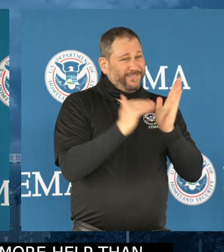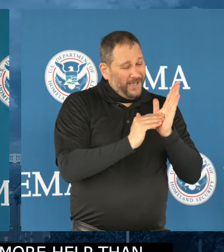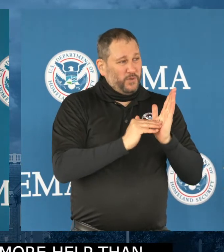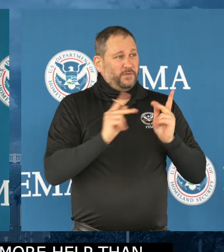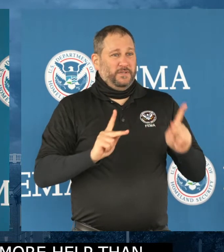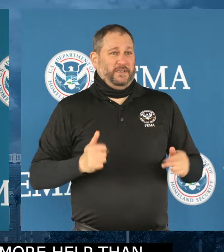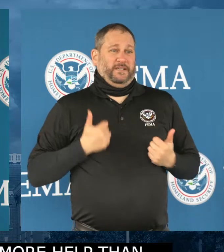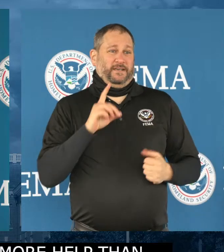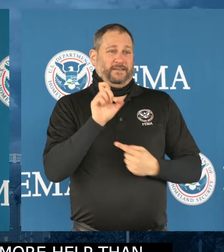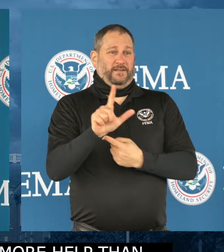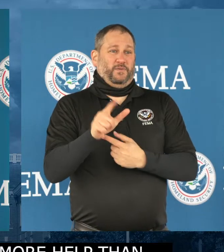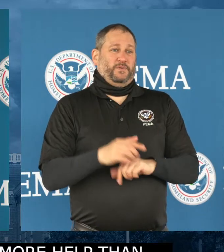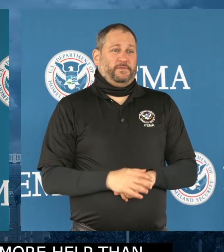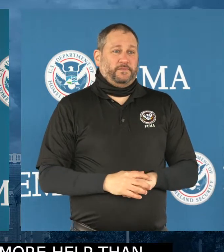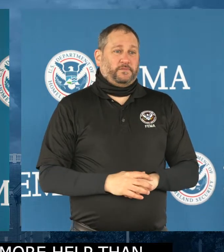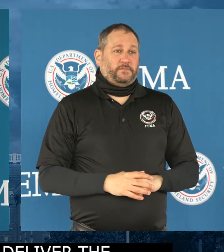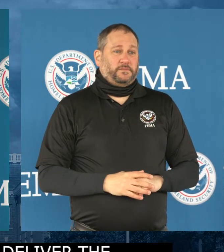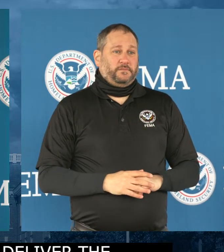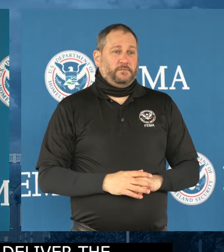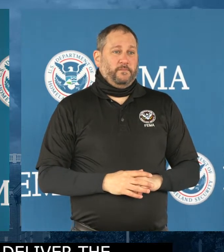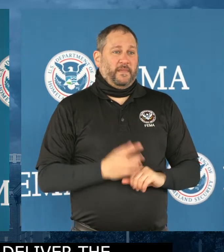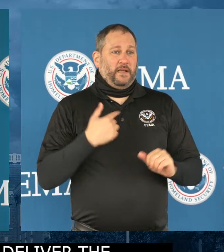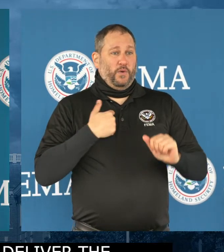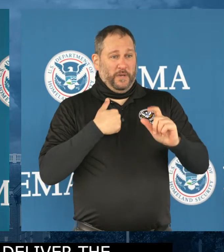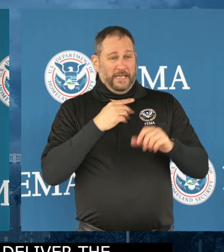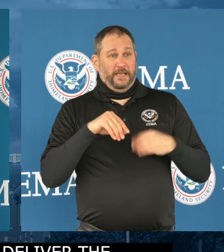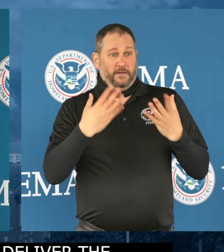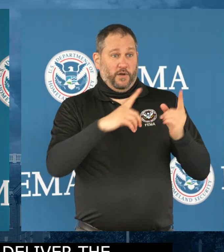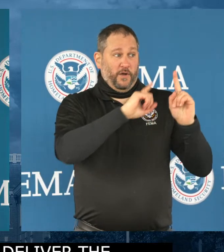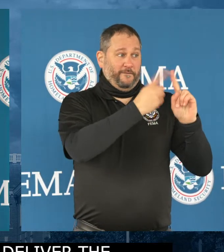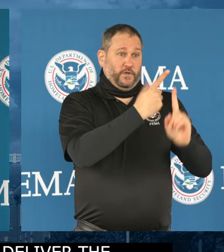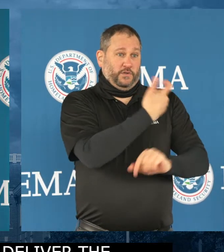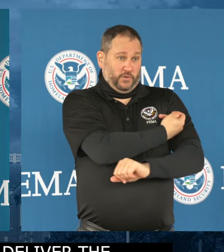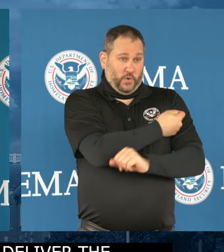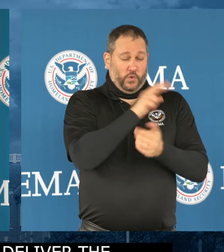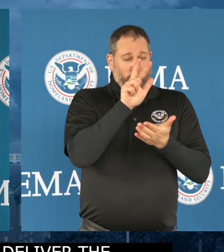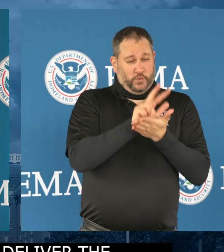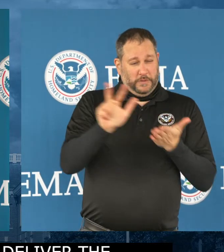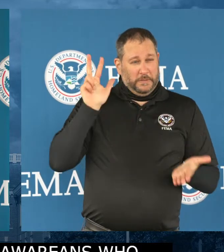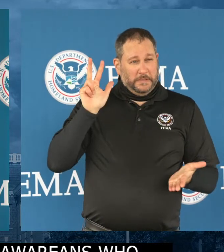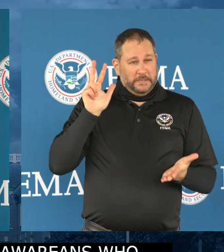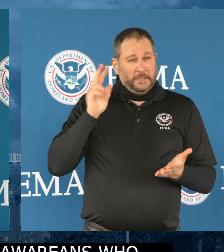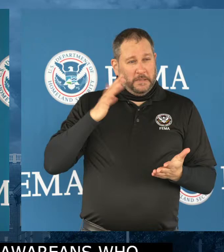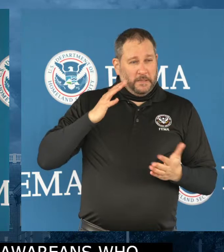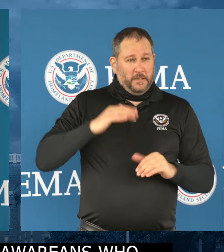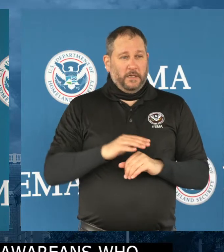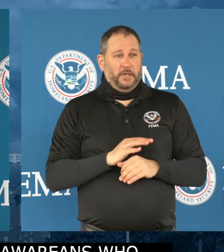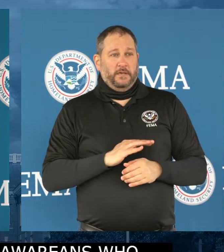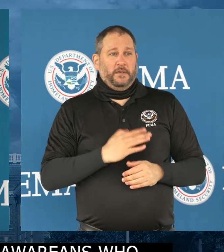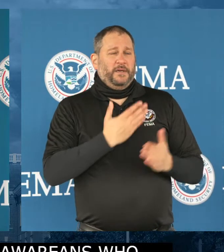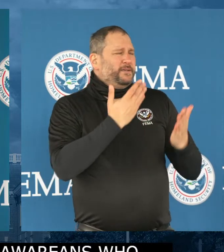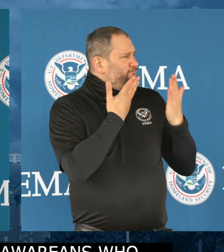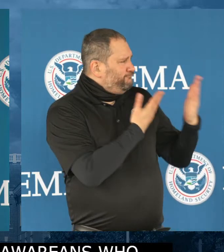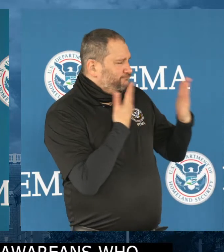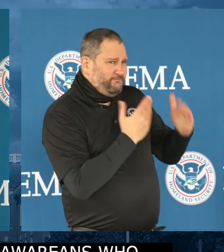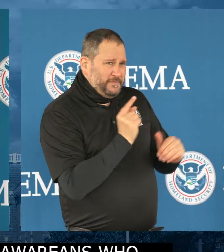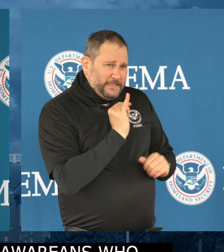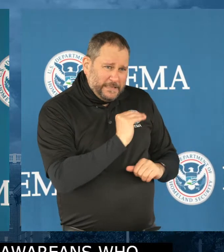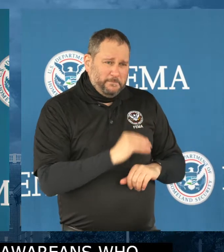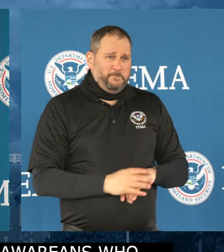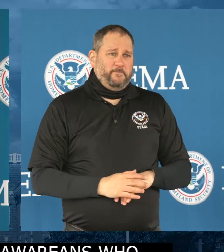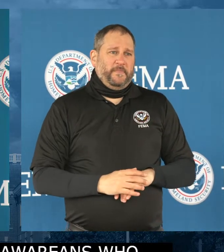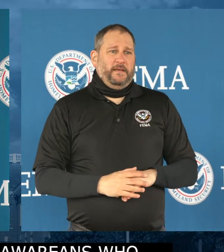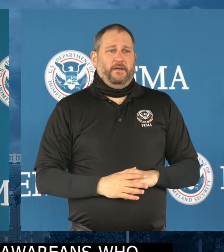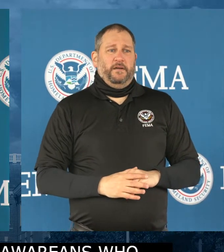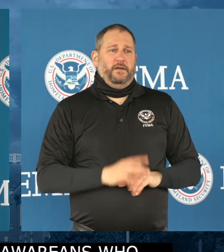who we provided their first dose 2, 3, and 4 weeks ago. So, Tim, I want to thank you for that incredible